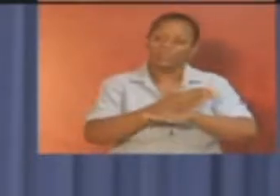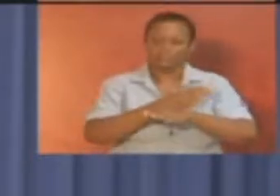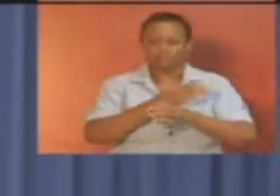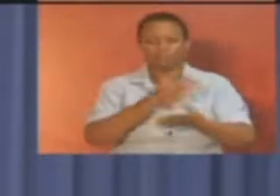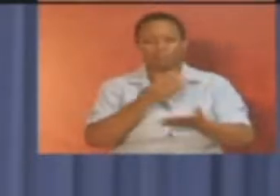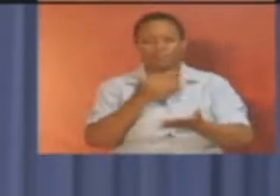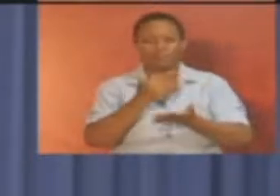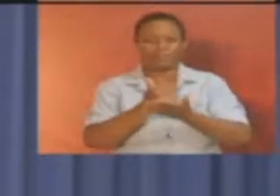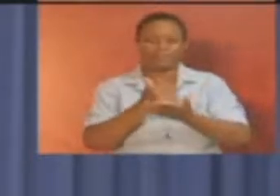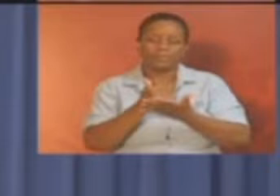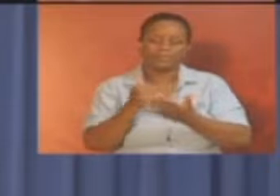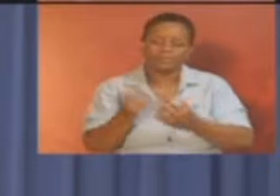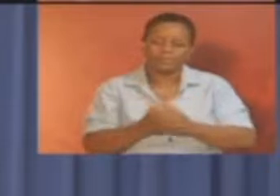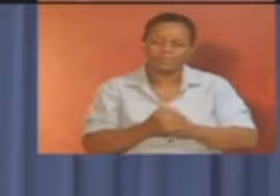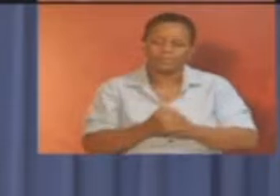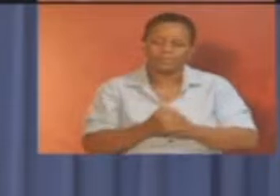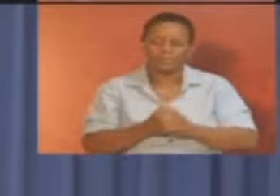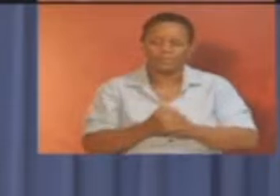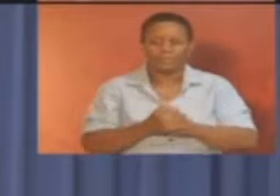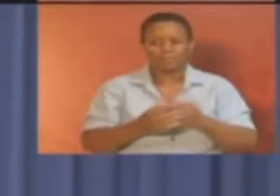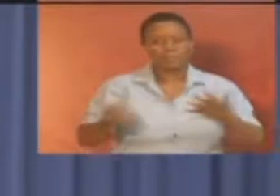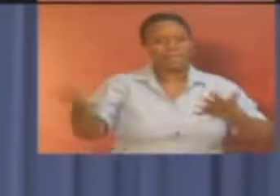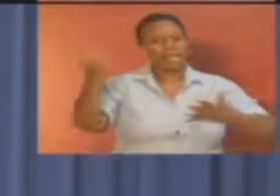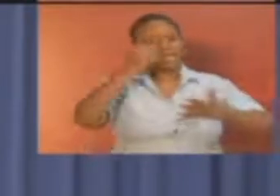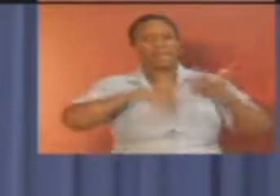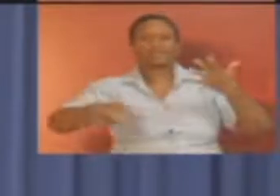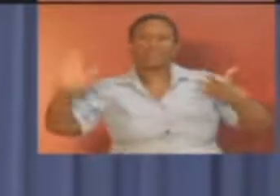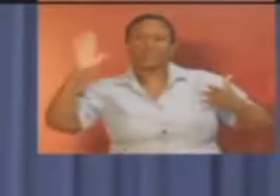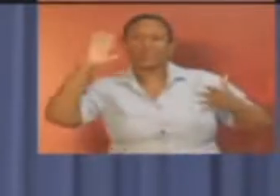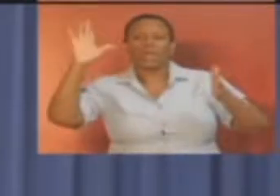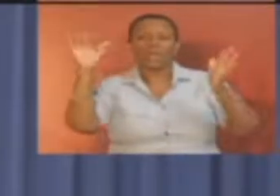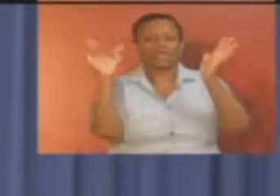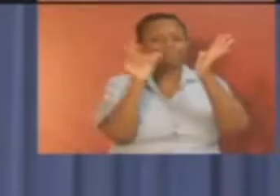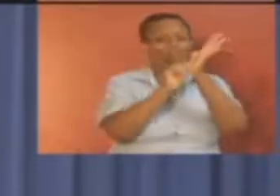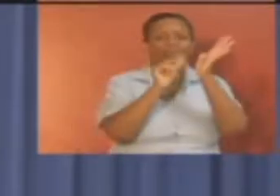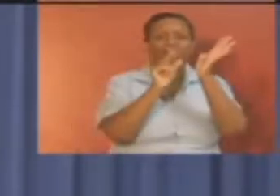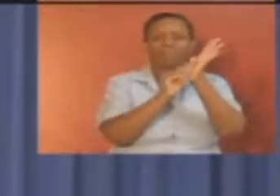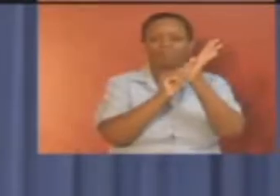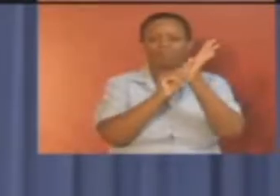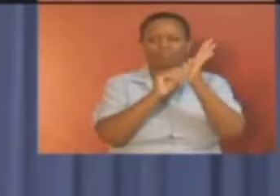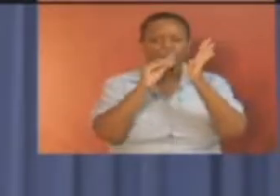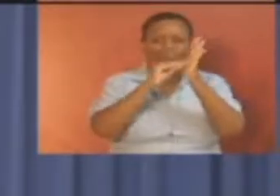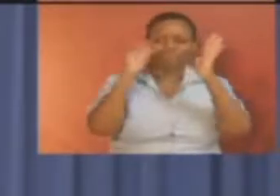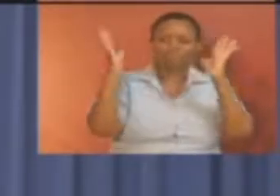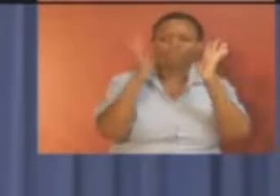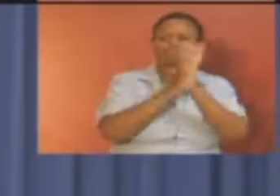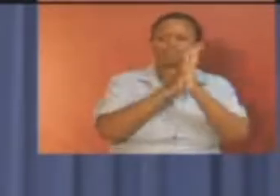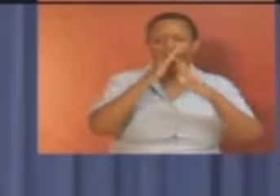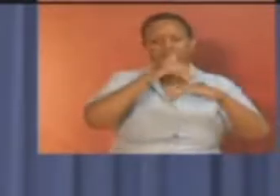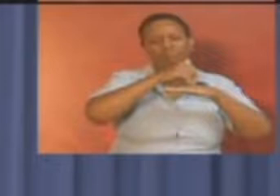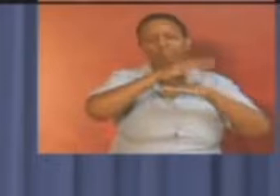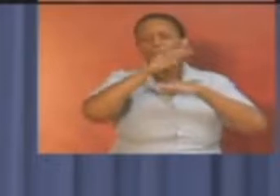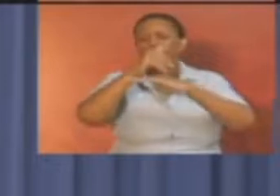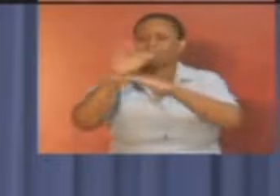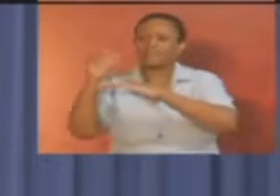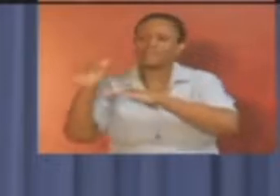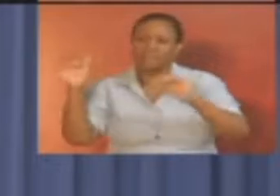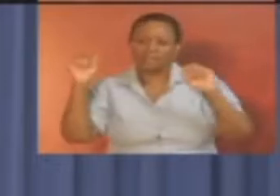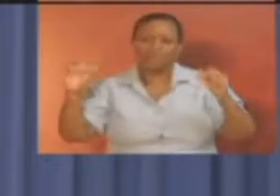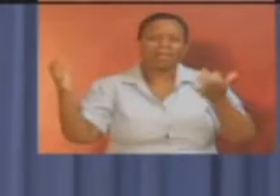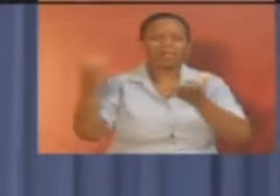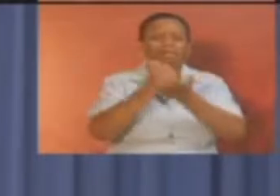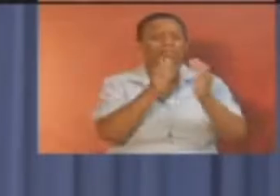be published, I hope, on Tuesday. So by the time we get a little further along, people will begin to receive some form of